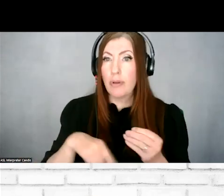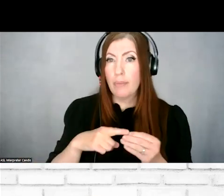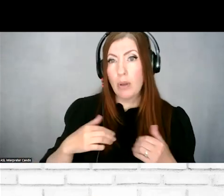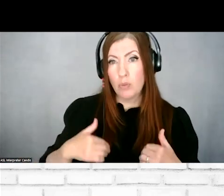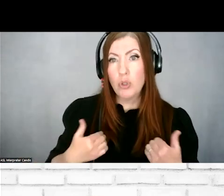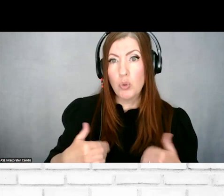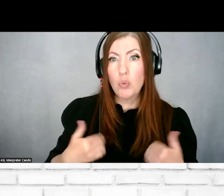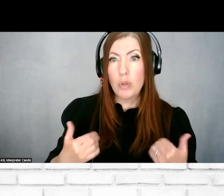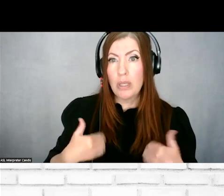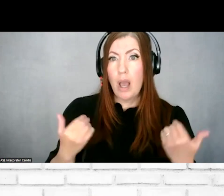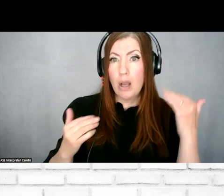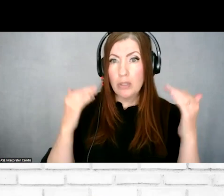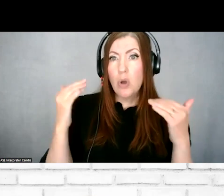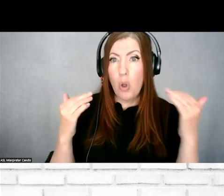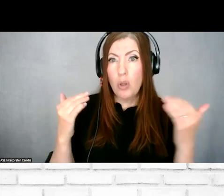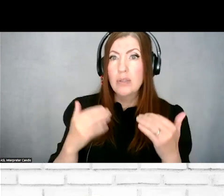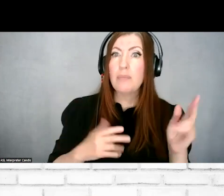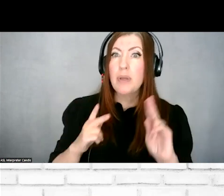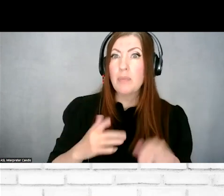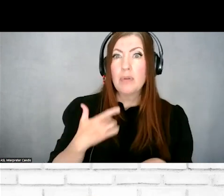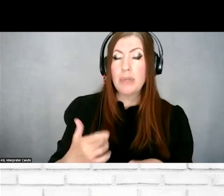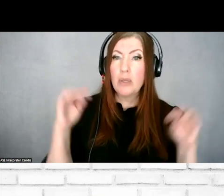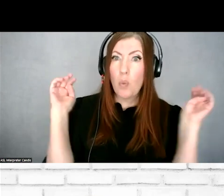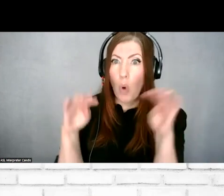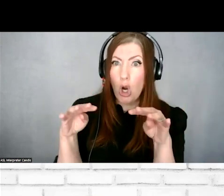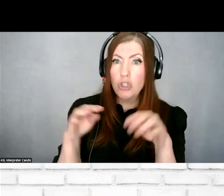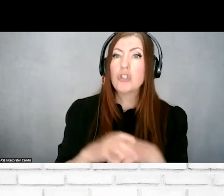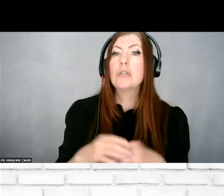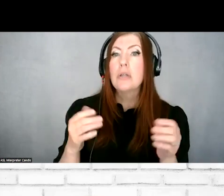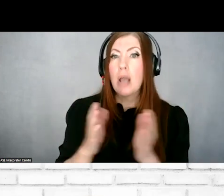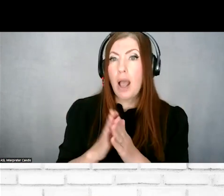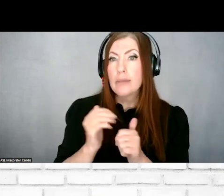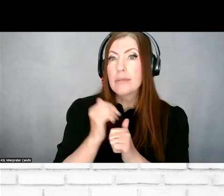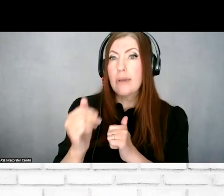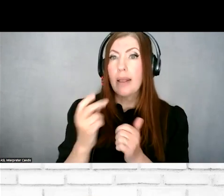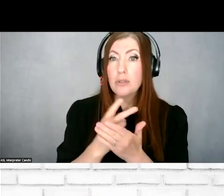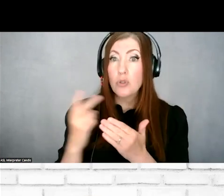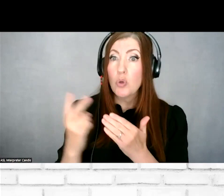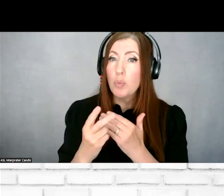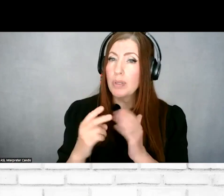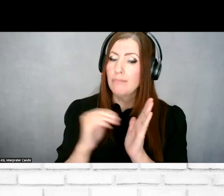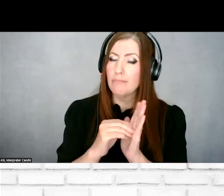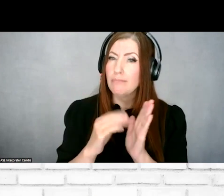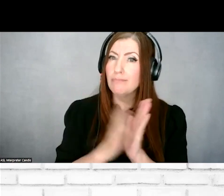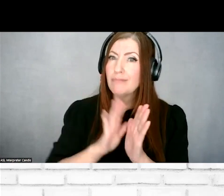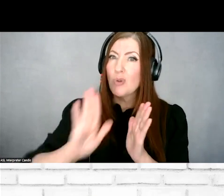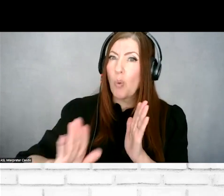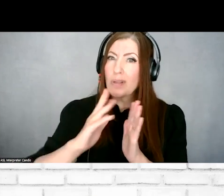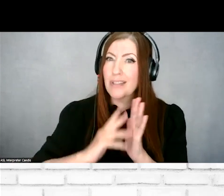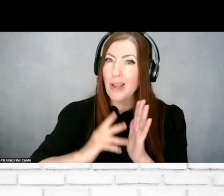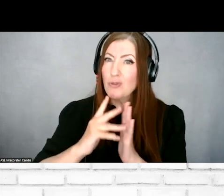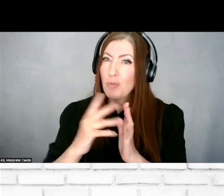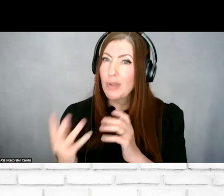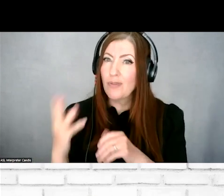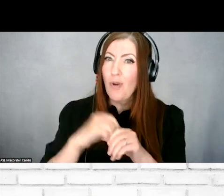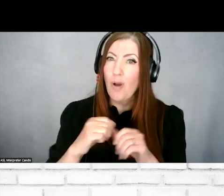young adults. So we ask you in the next 2 weeks, keep this on your schedule and be a part of it along with